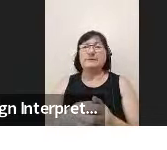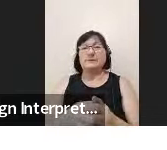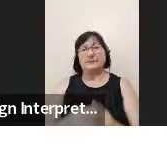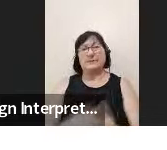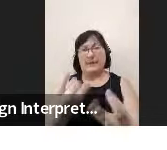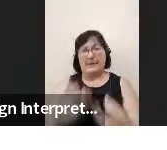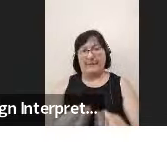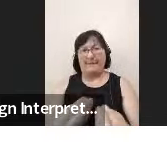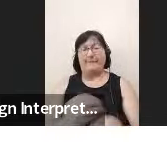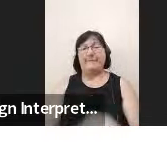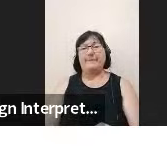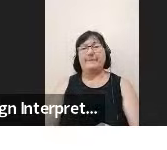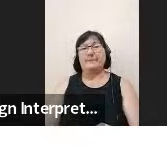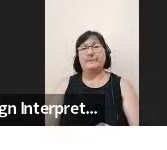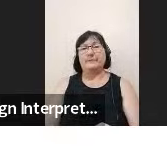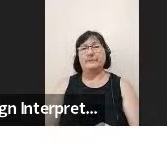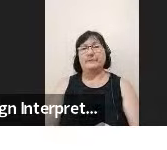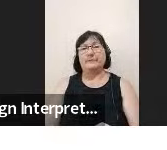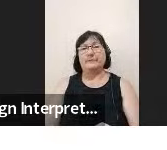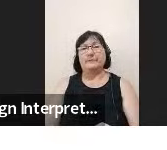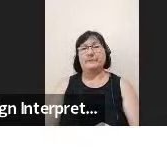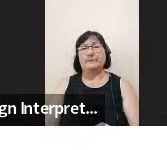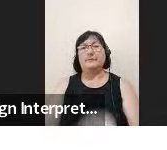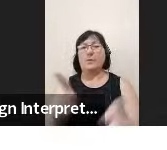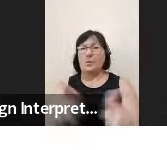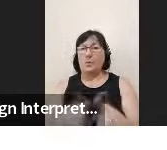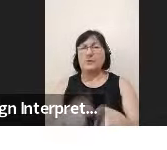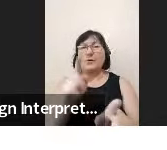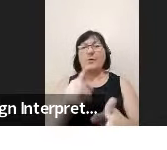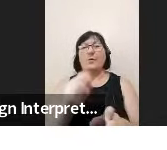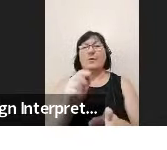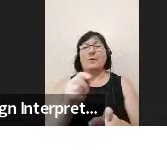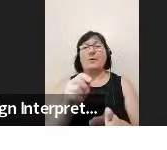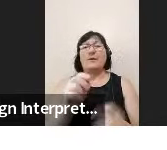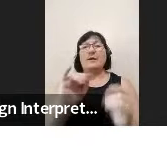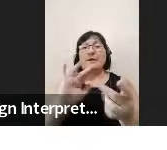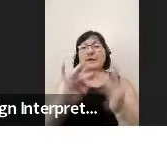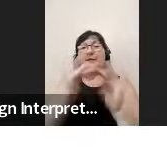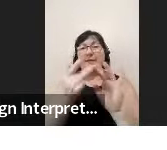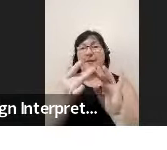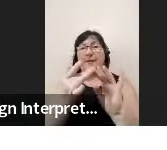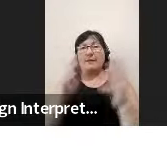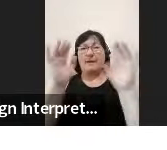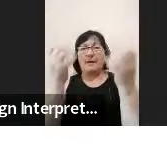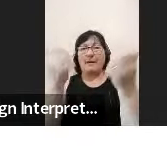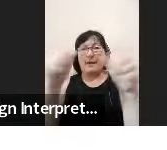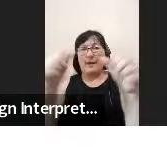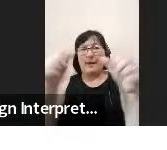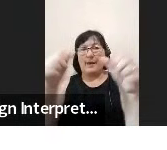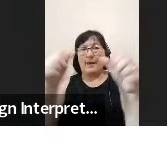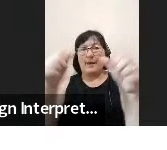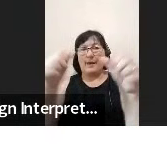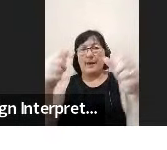effective internal accounting, which are in line with the general accepted accounting principles.